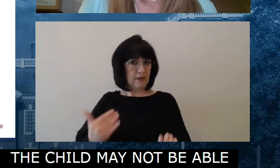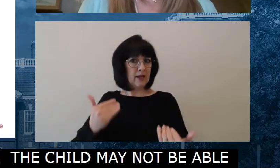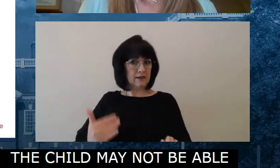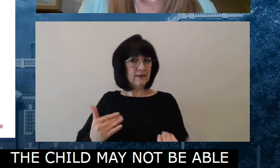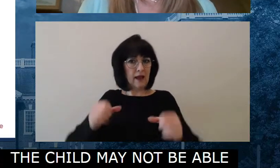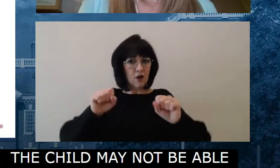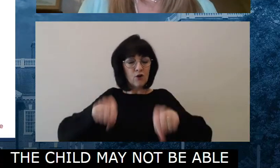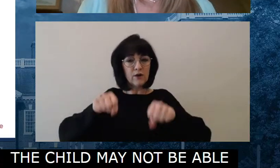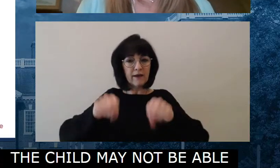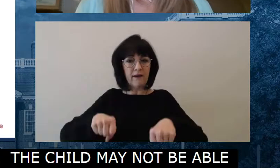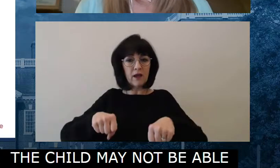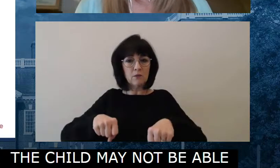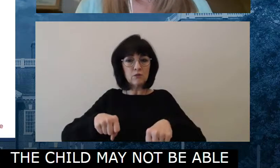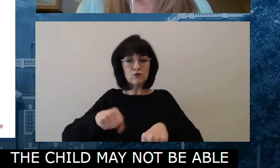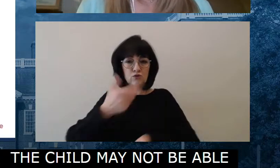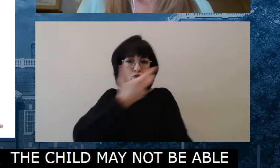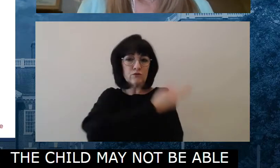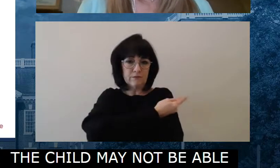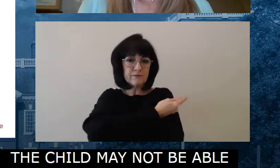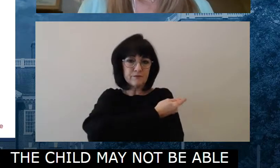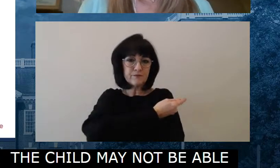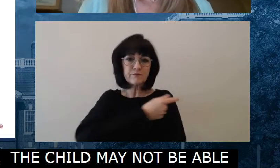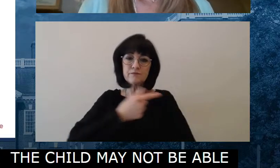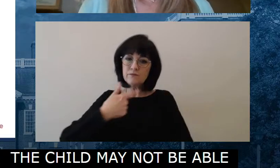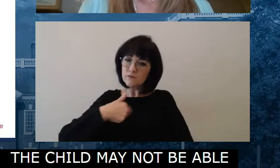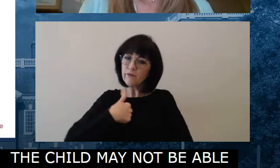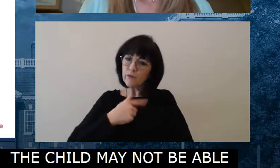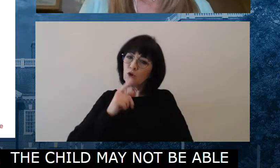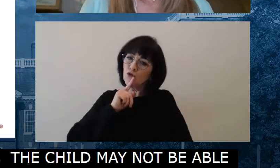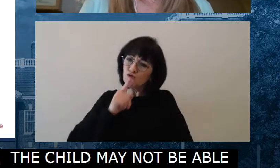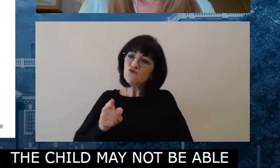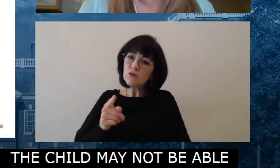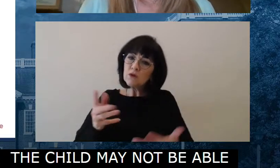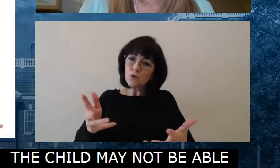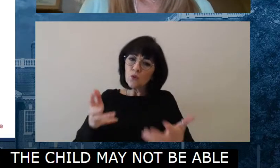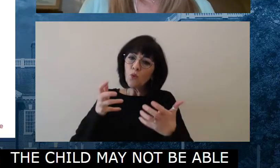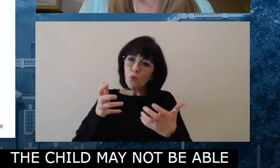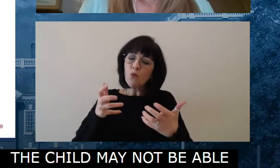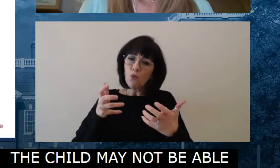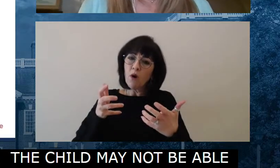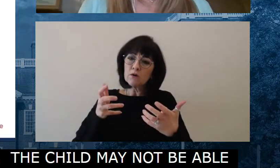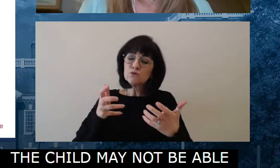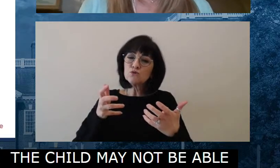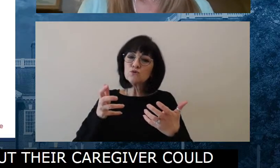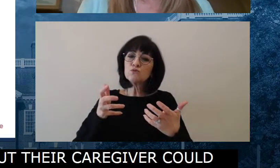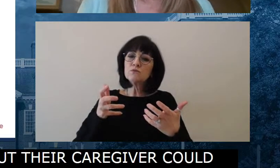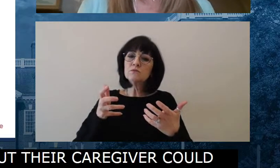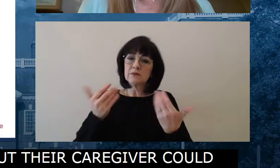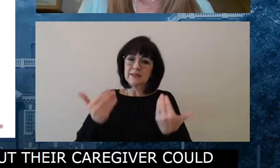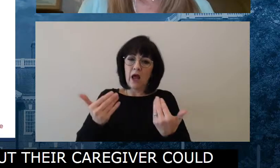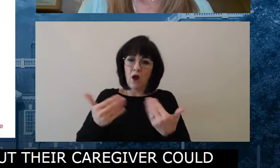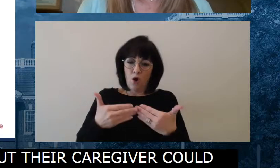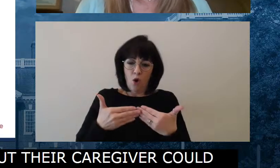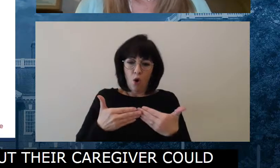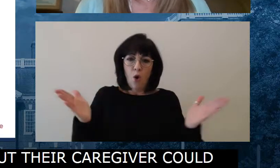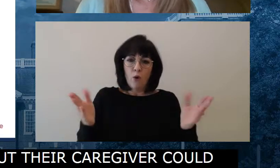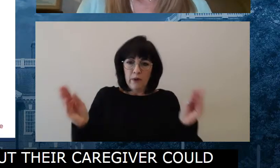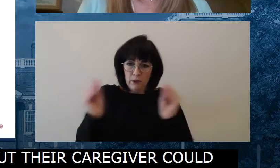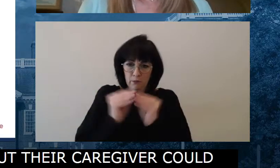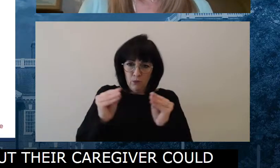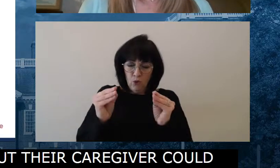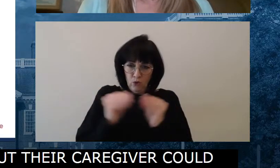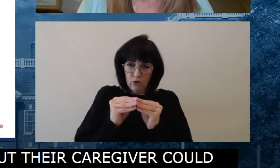get vaccinated. So we're really, really happy to open the door to really get more individuals at